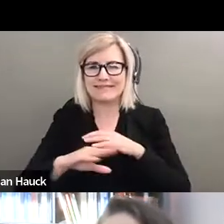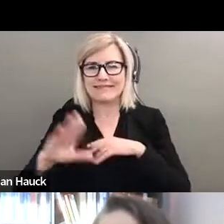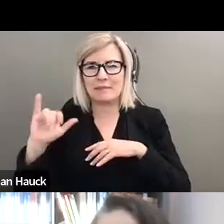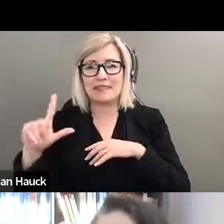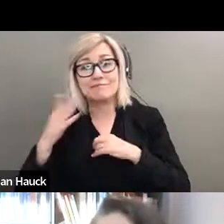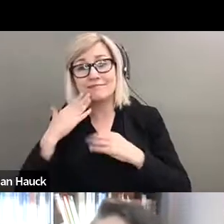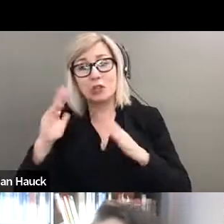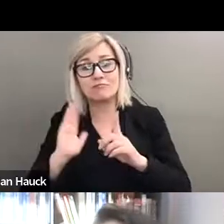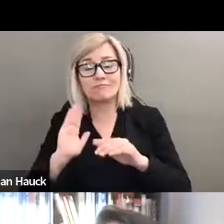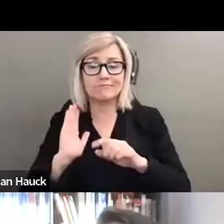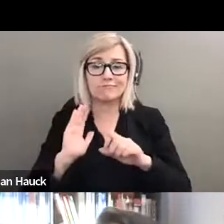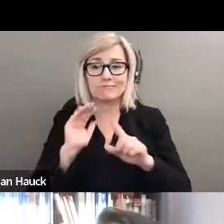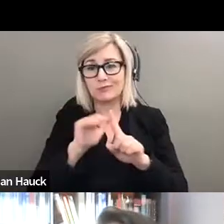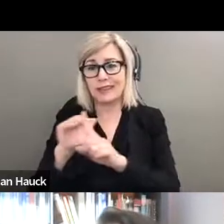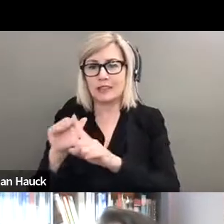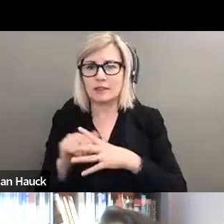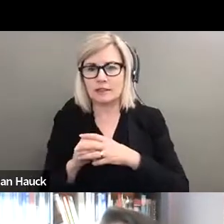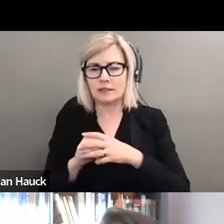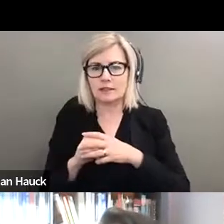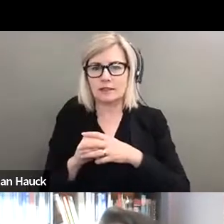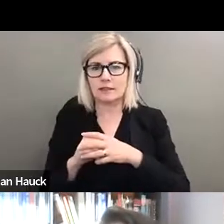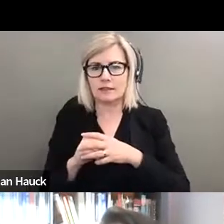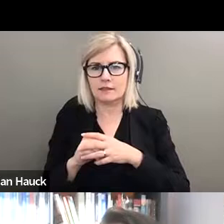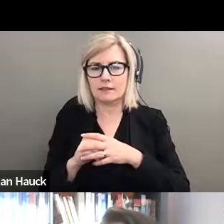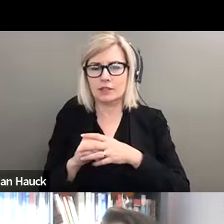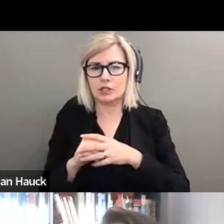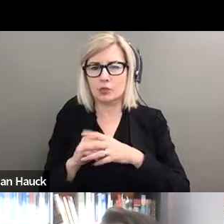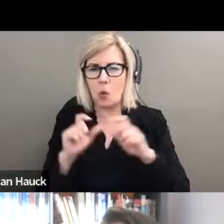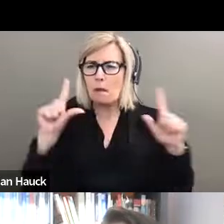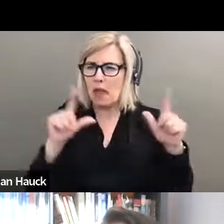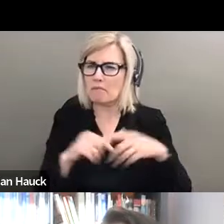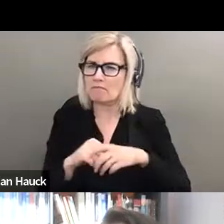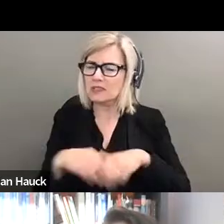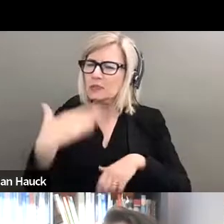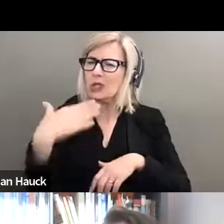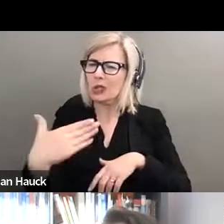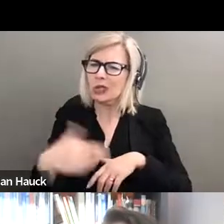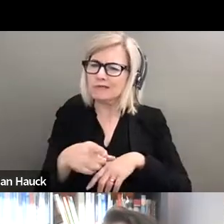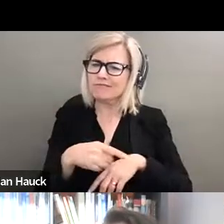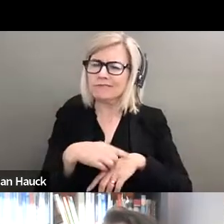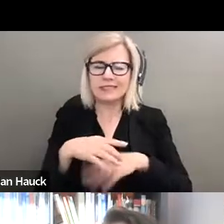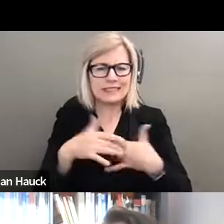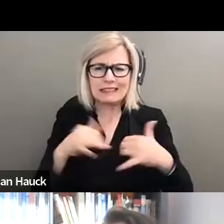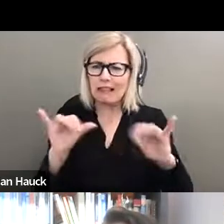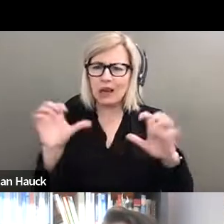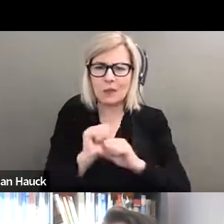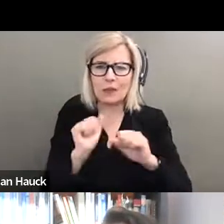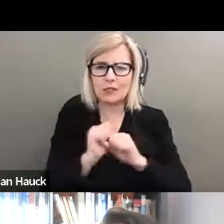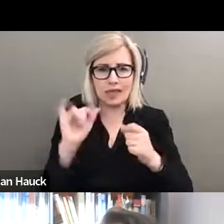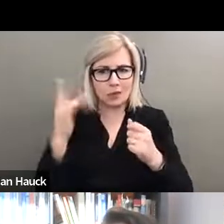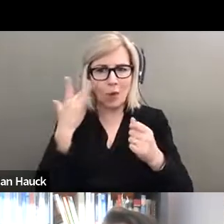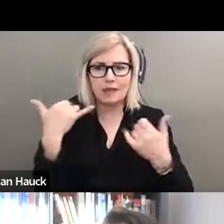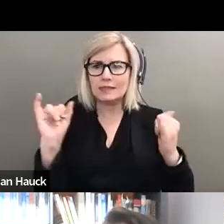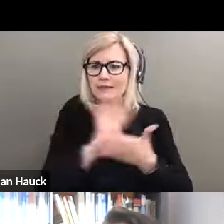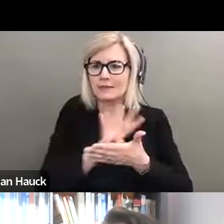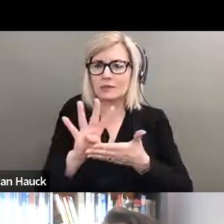just you didn't knock me off my feet, but you shook me a little bit there. So good reminder. There's still a lot of work to do, and that's why we have 4 weeks left. We just